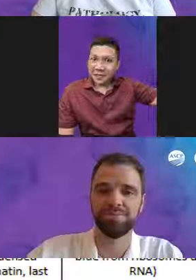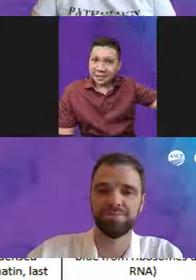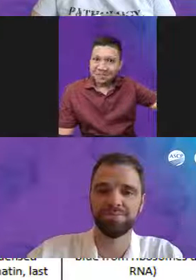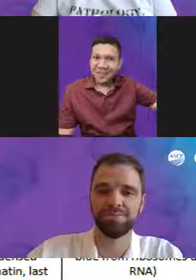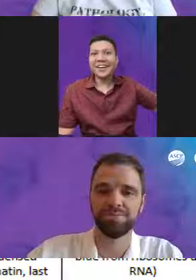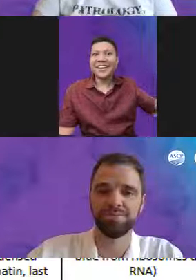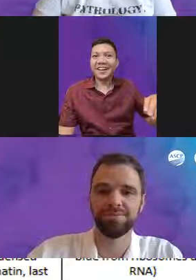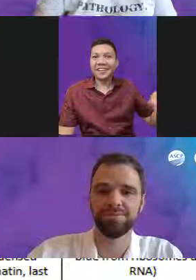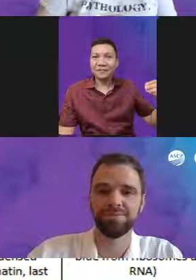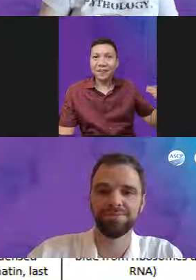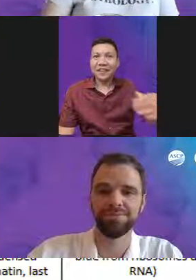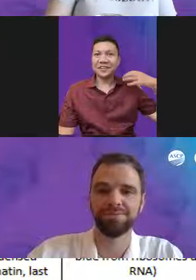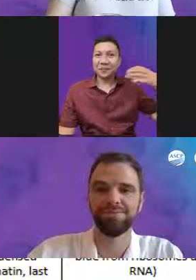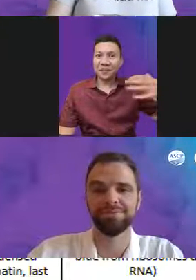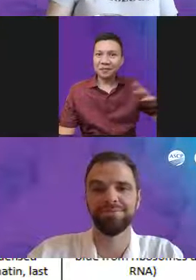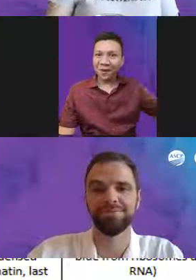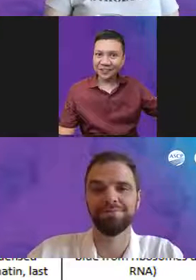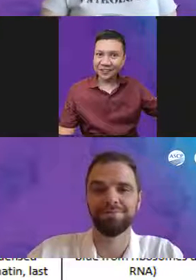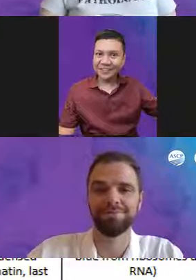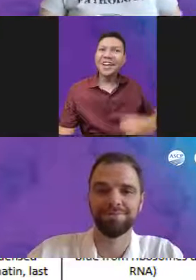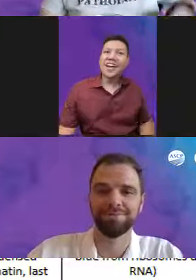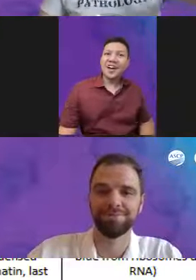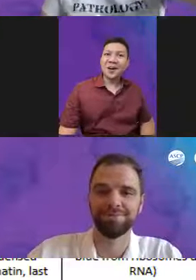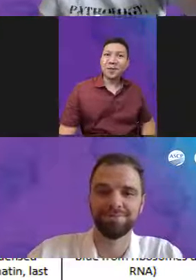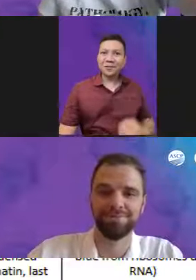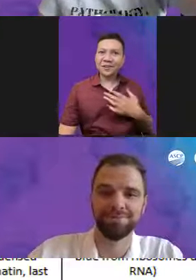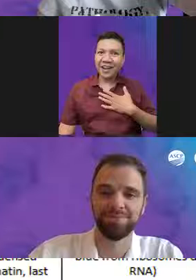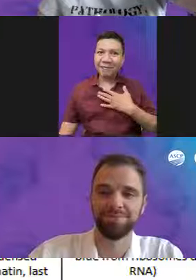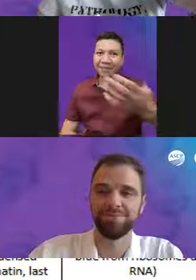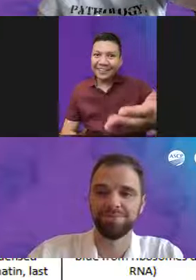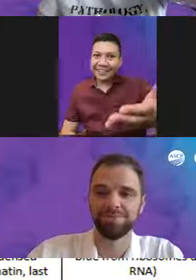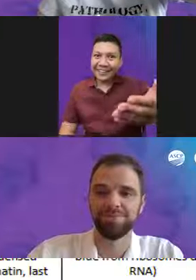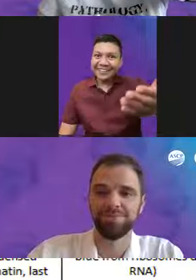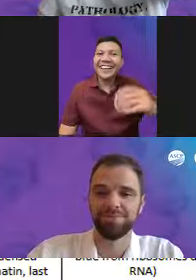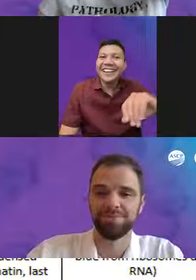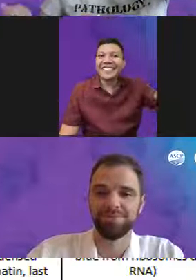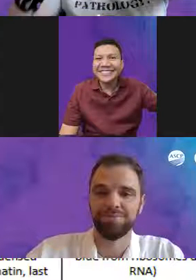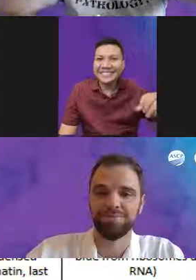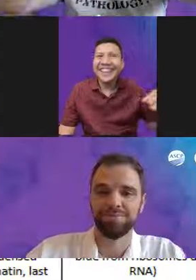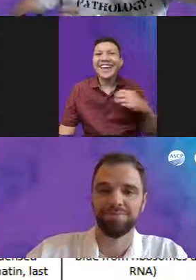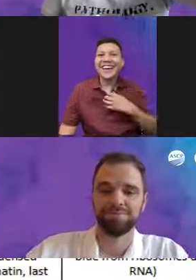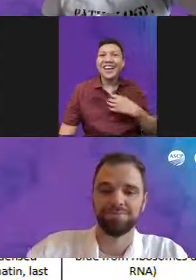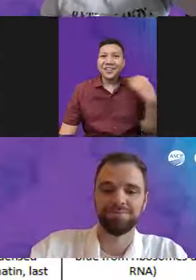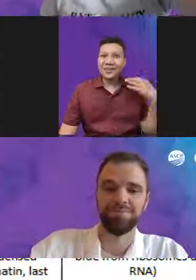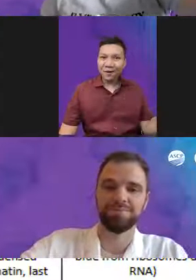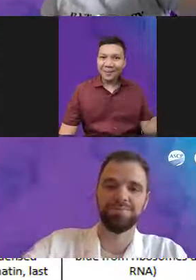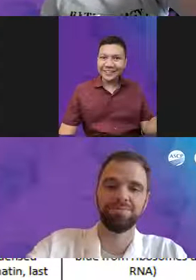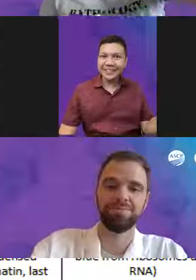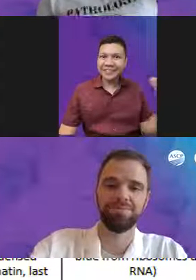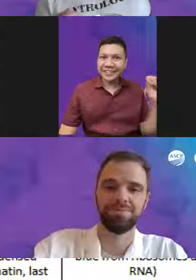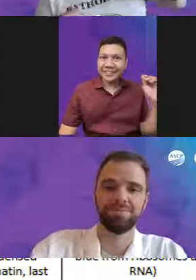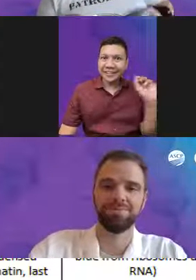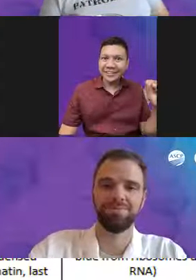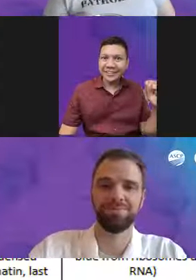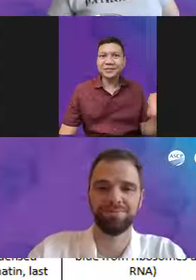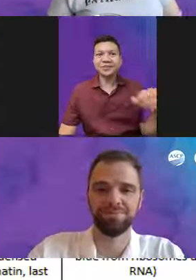mountain climbing, you'll find that you need more oxygen, or when you're hyperventilating, you need more red cells.